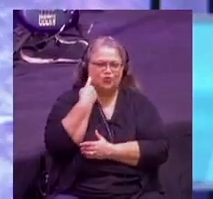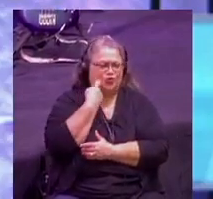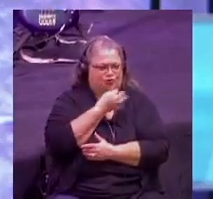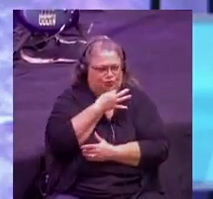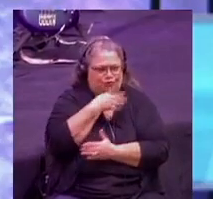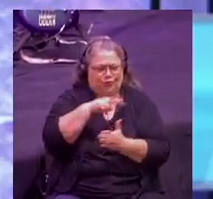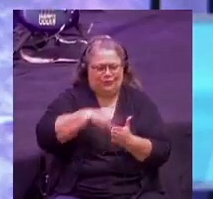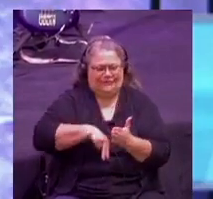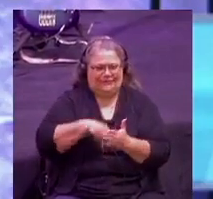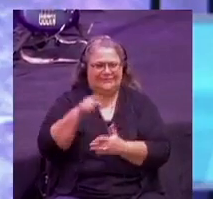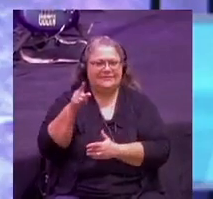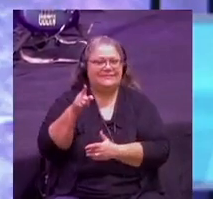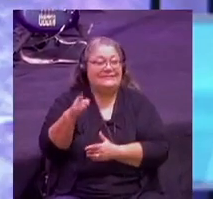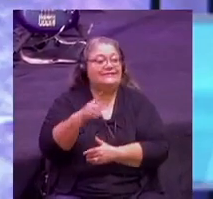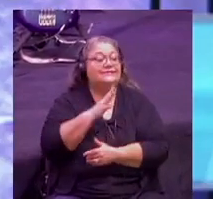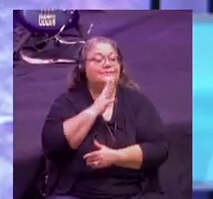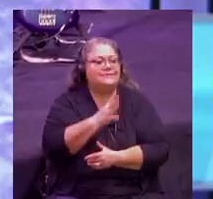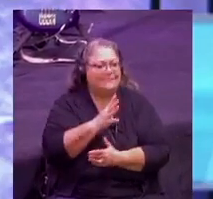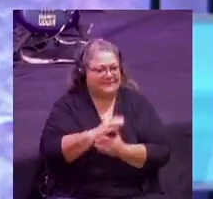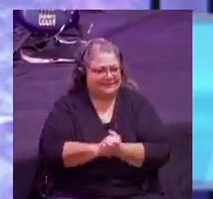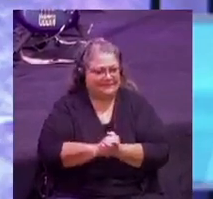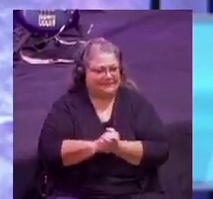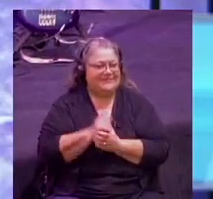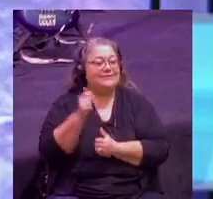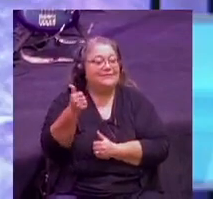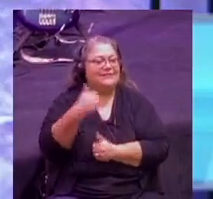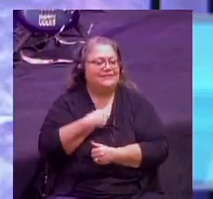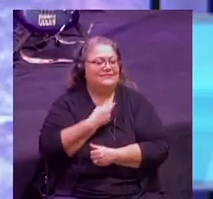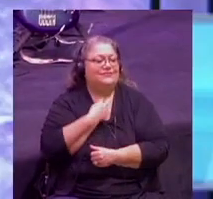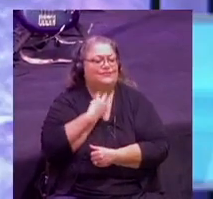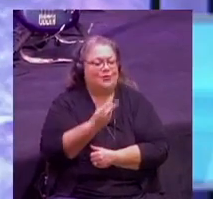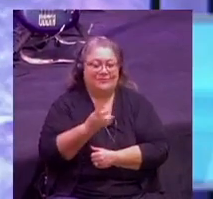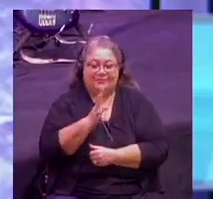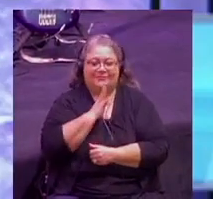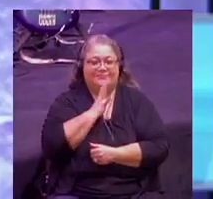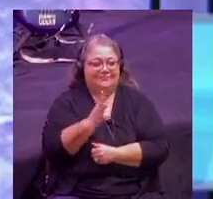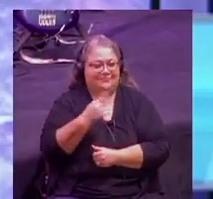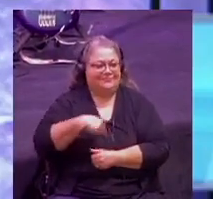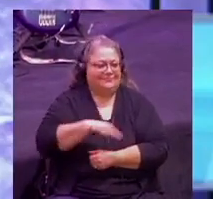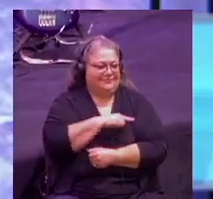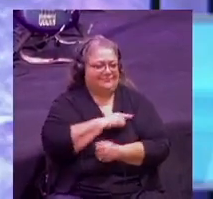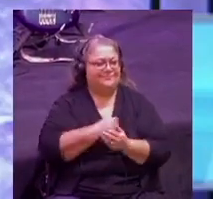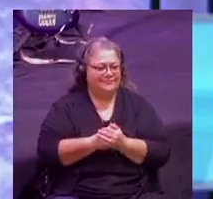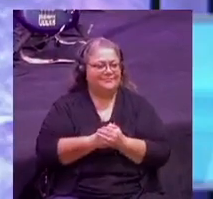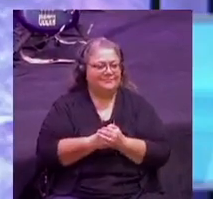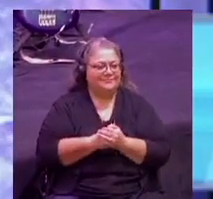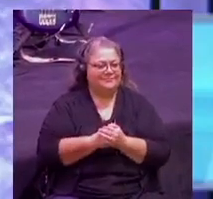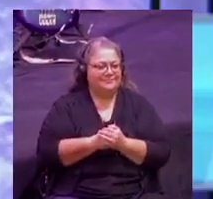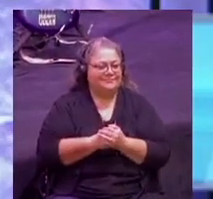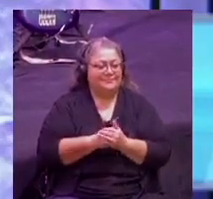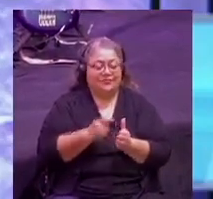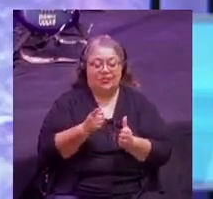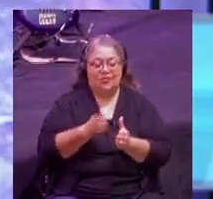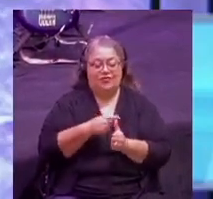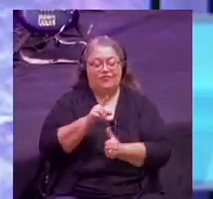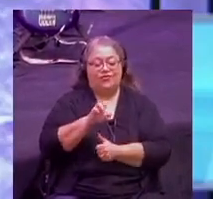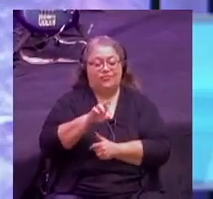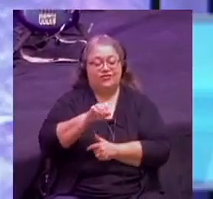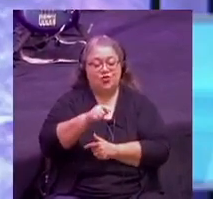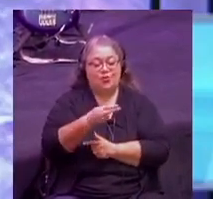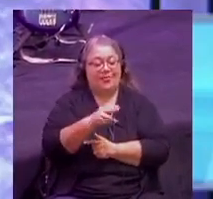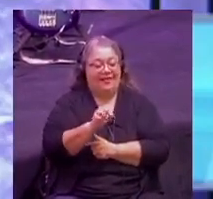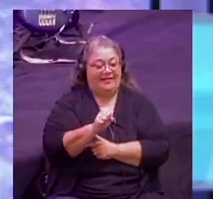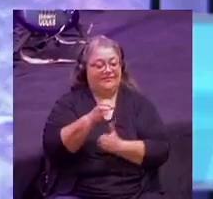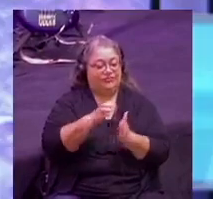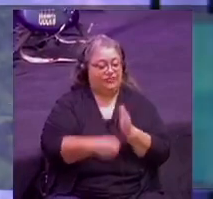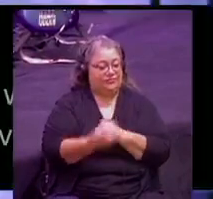he speaks. He literally has a voice and he speaks to us. According to 1 Corinthians chapter 12,